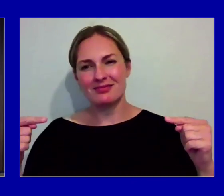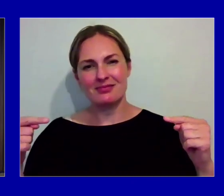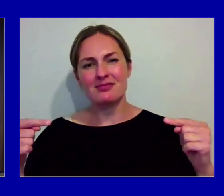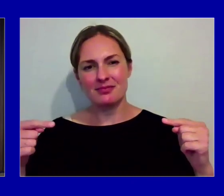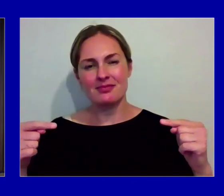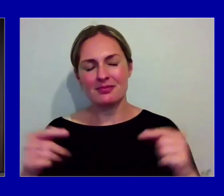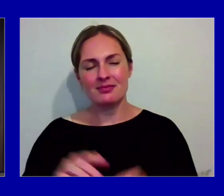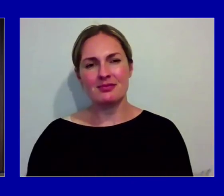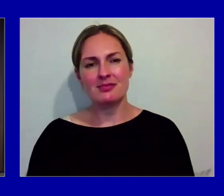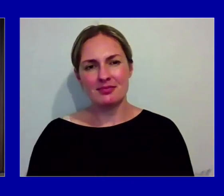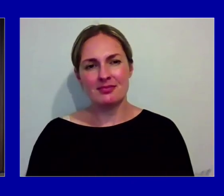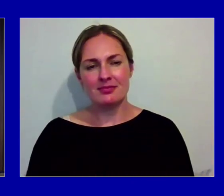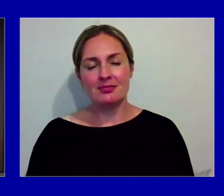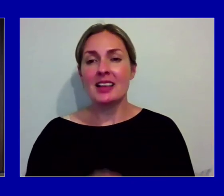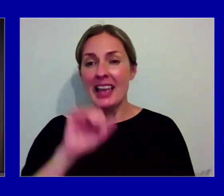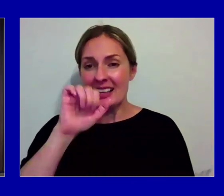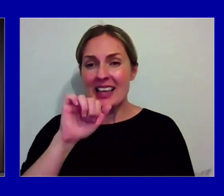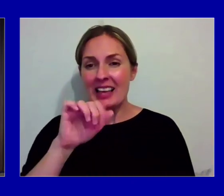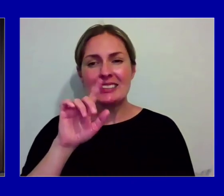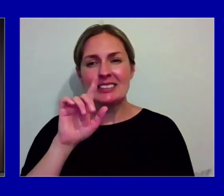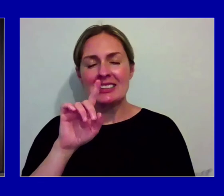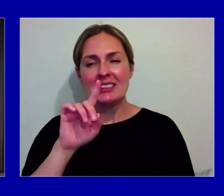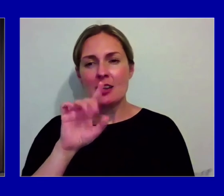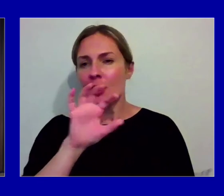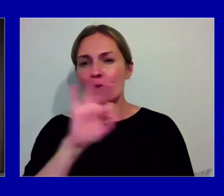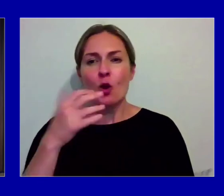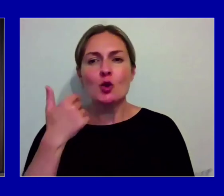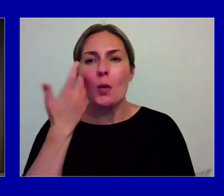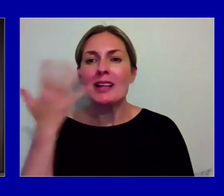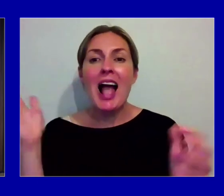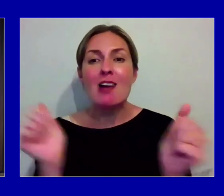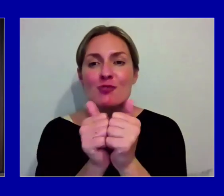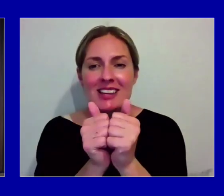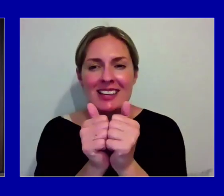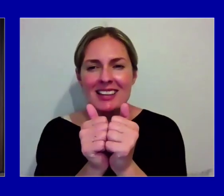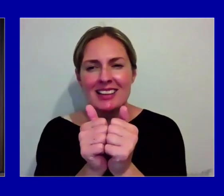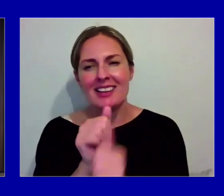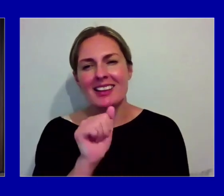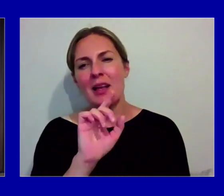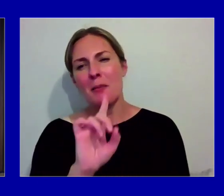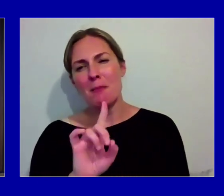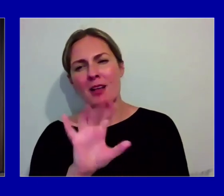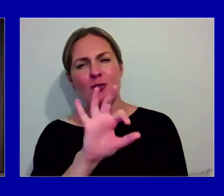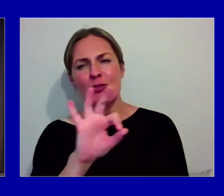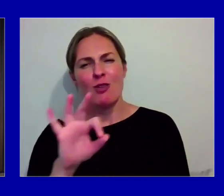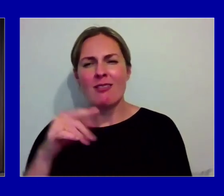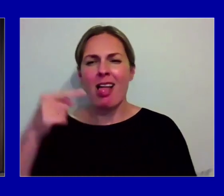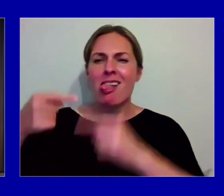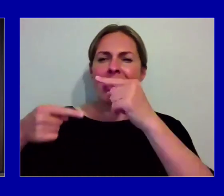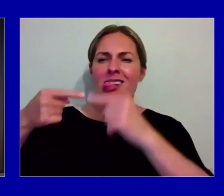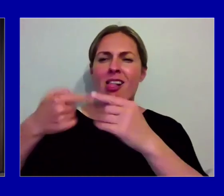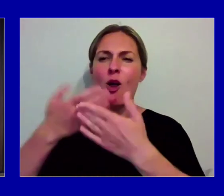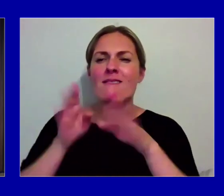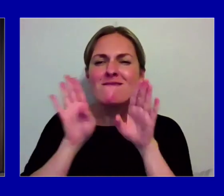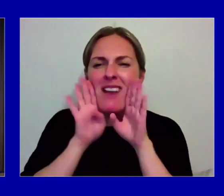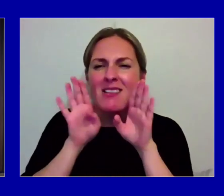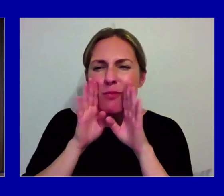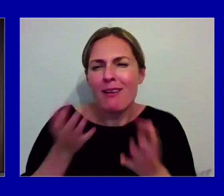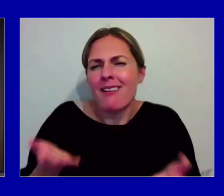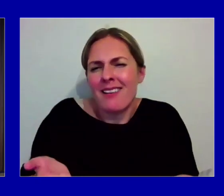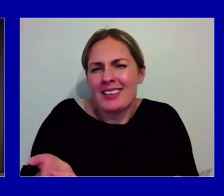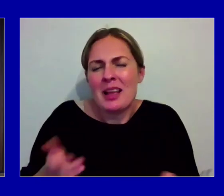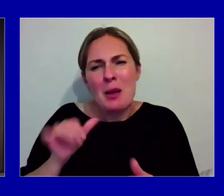disagreements about things, but not on Facebook. Um, you know, have disagreements on, on camp and sort it